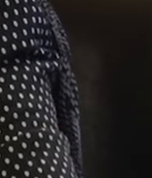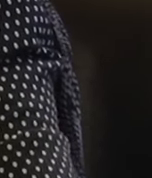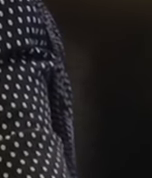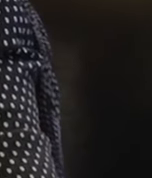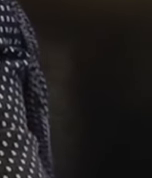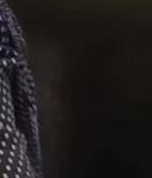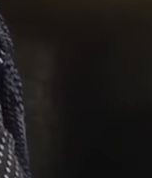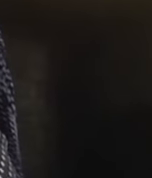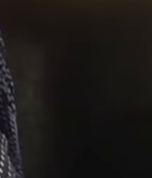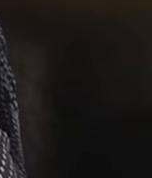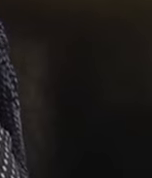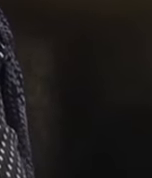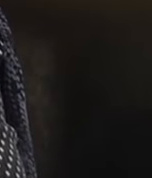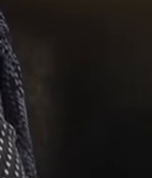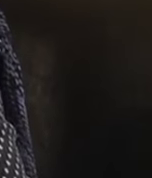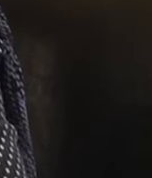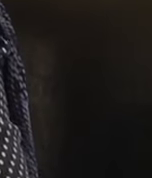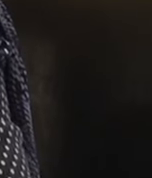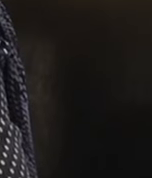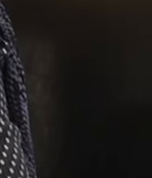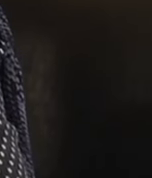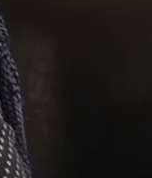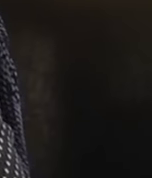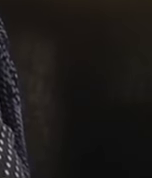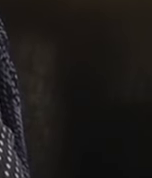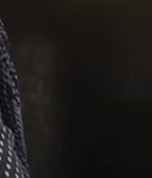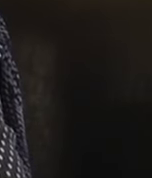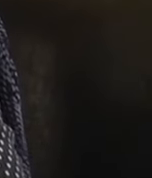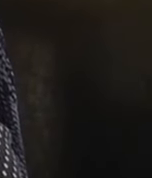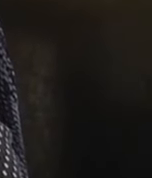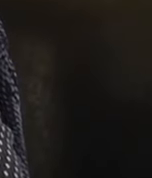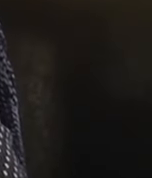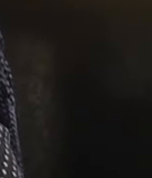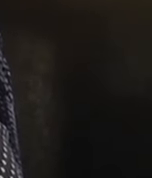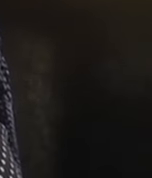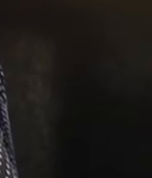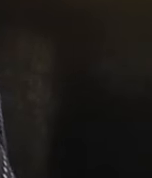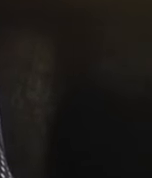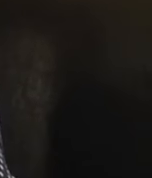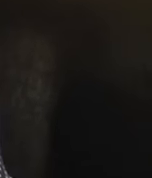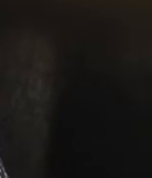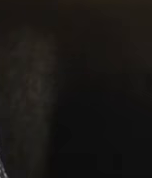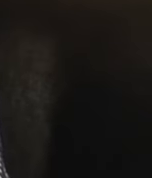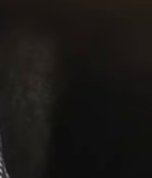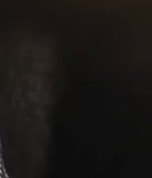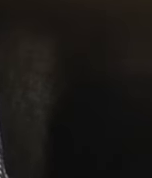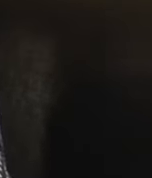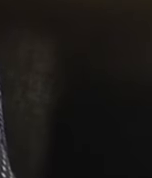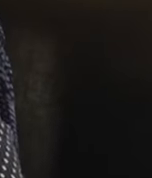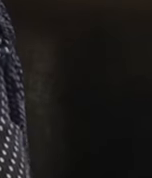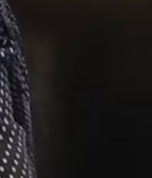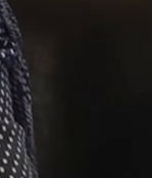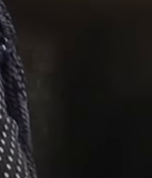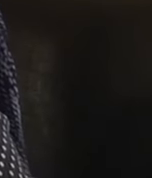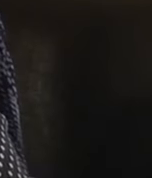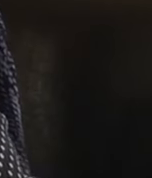have participation from the Honorable State of Paraguay, a nice size delegation, which we're